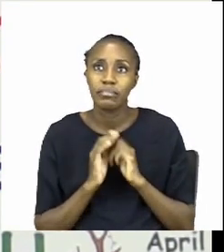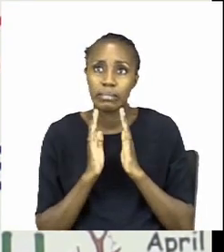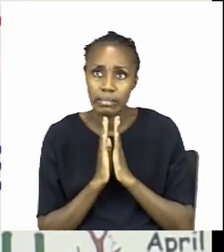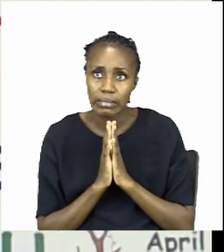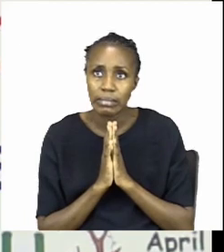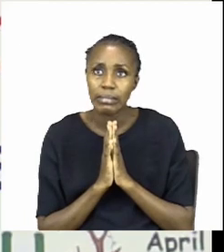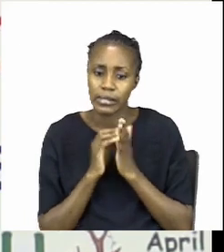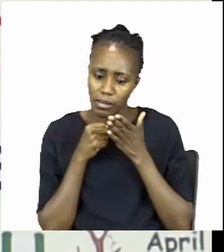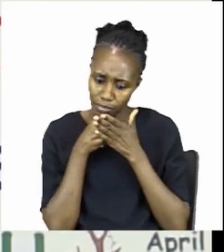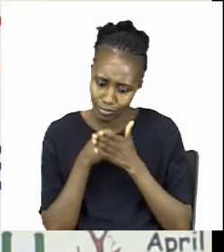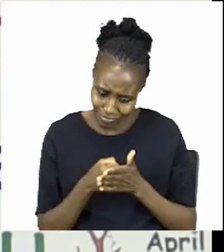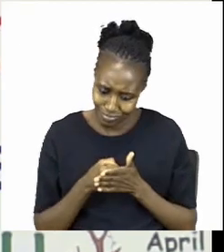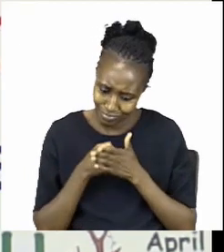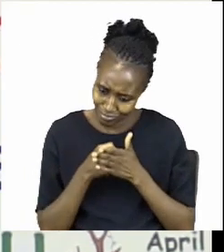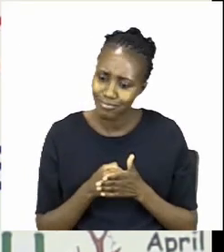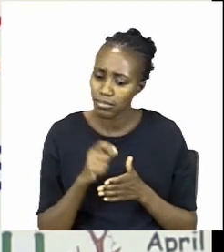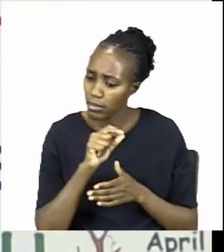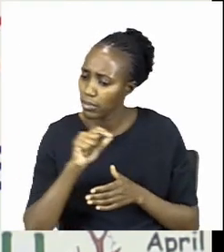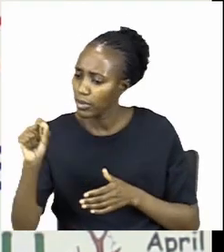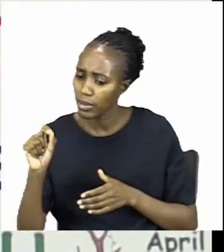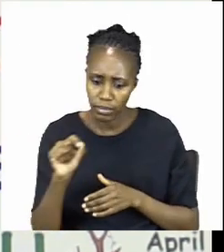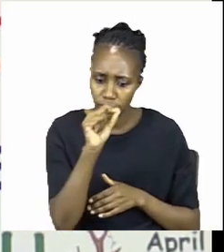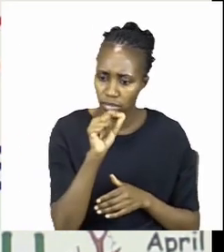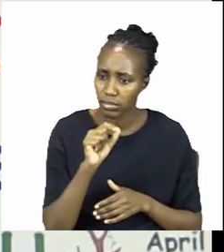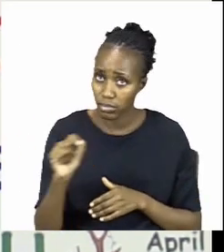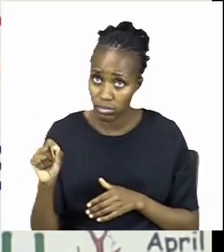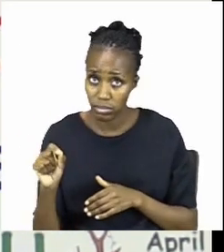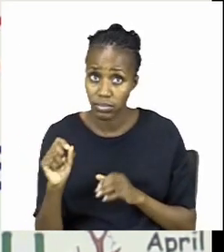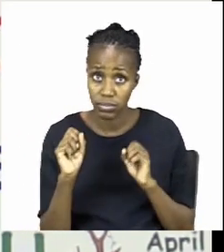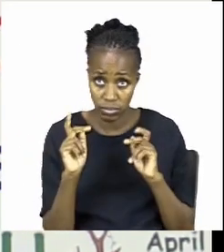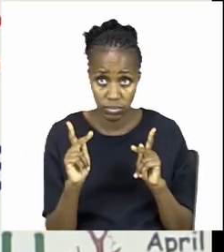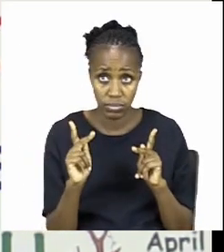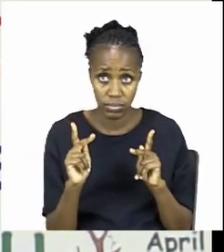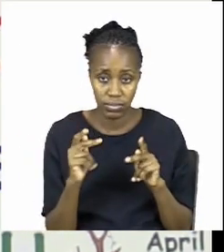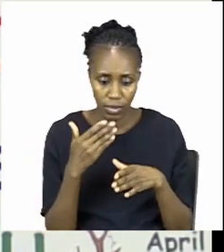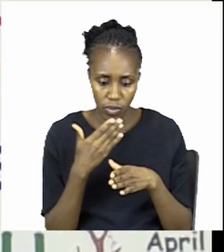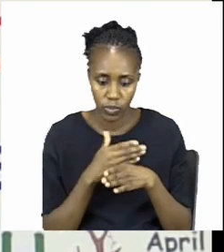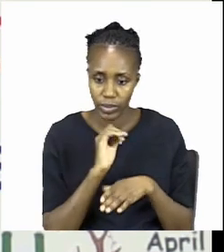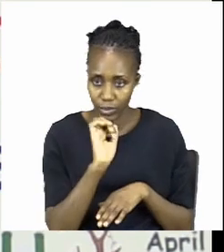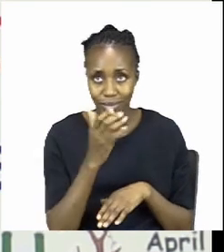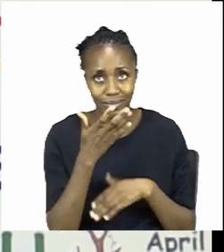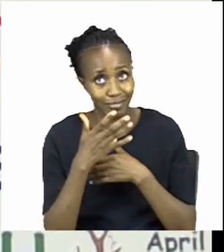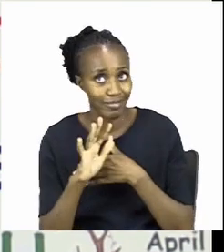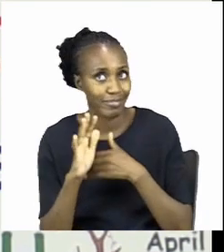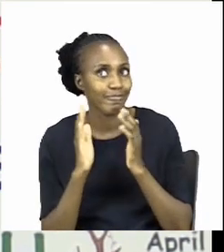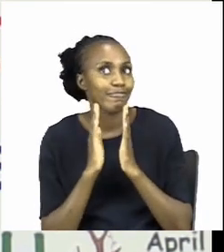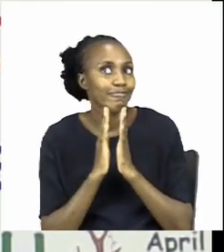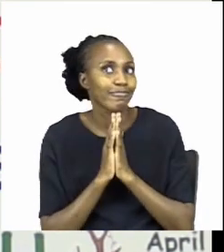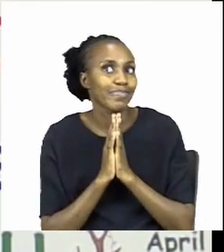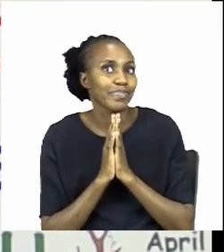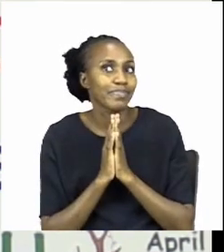match all these numbers on your own now, and don't forget to also finish the rounding off activity at number